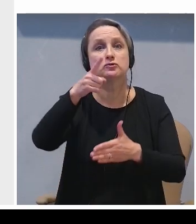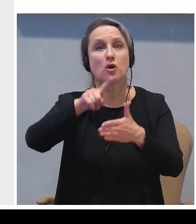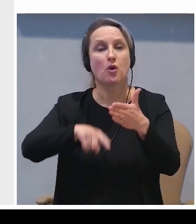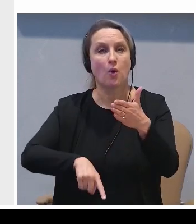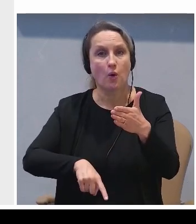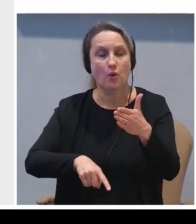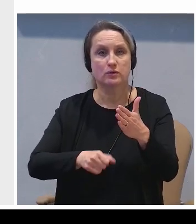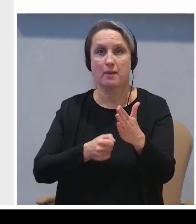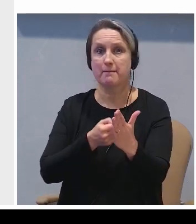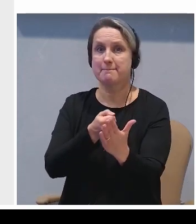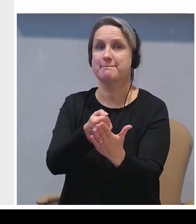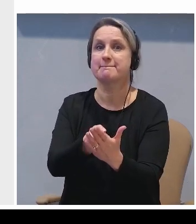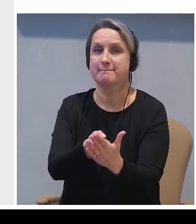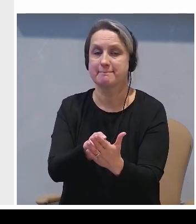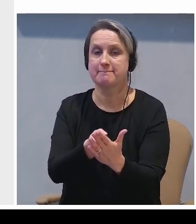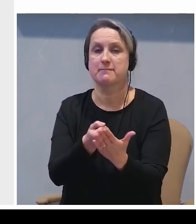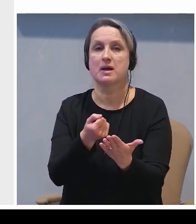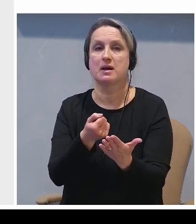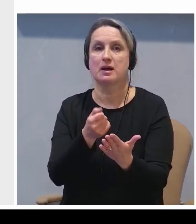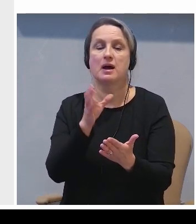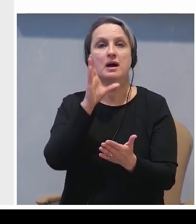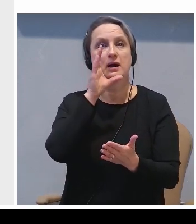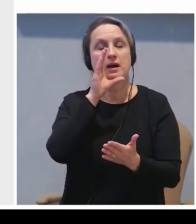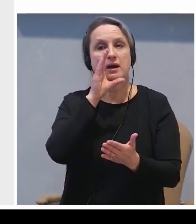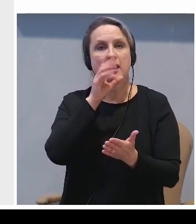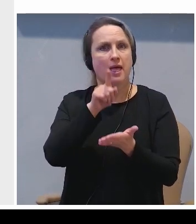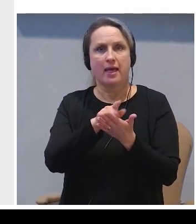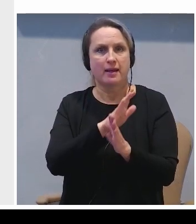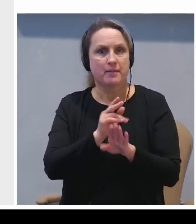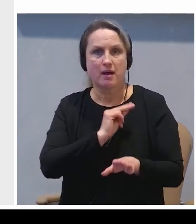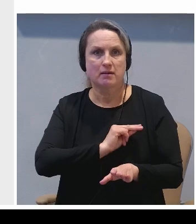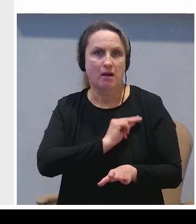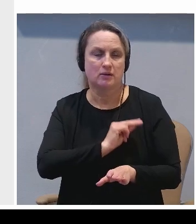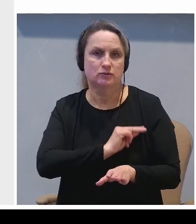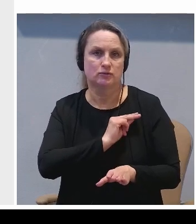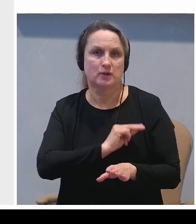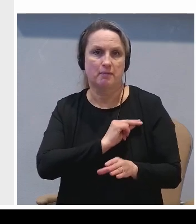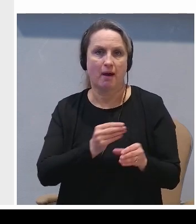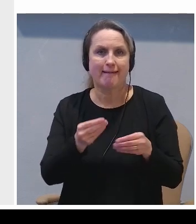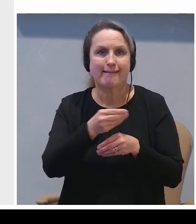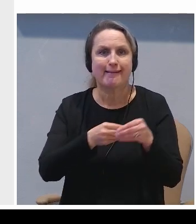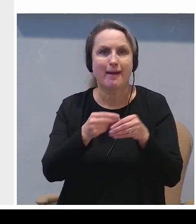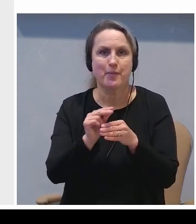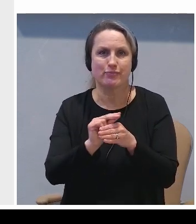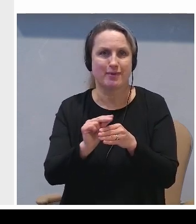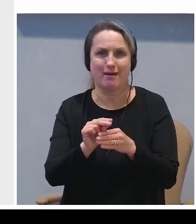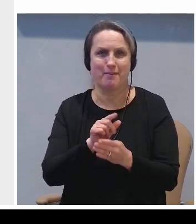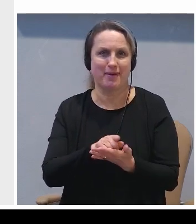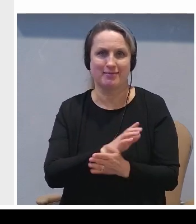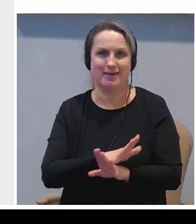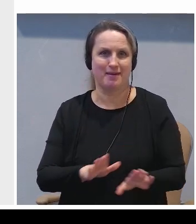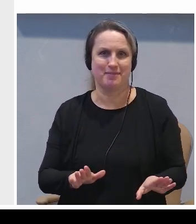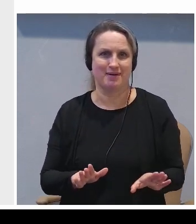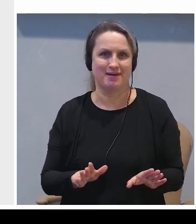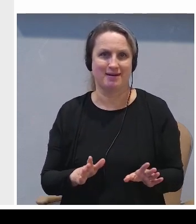nii where we kaugele, can kus put me the genes into the peame, brain, which is very difficult, as kus you me ei saw pea in that first kasutama video. kemoteraapiat And ehk siis